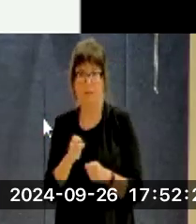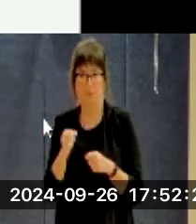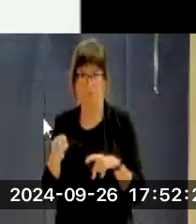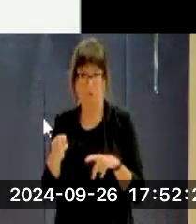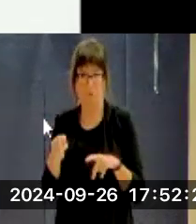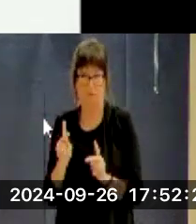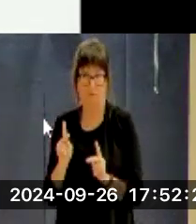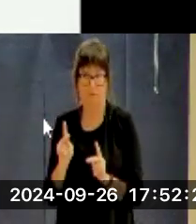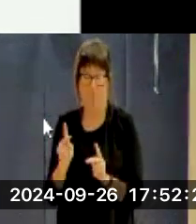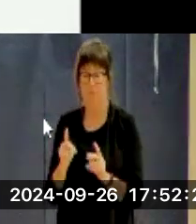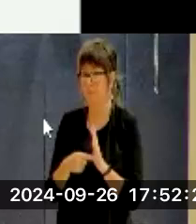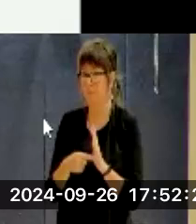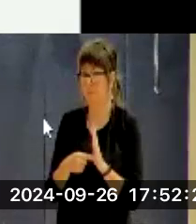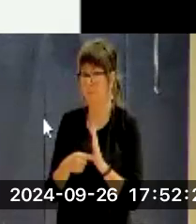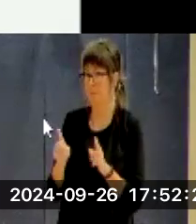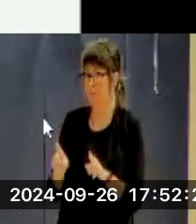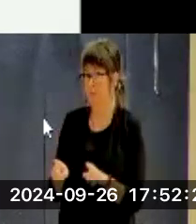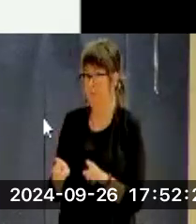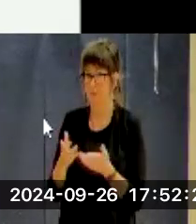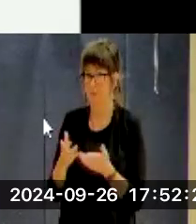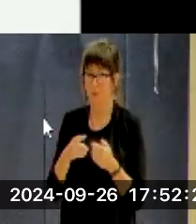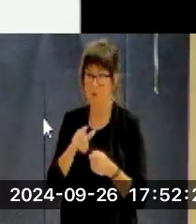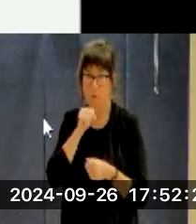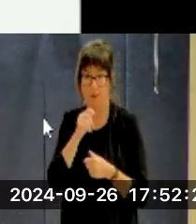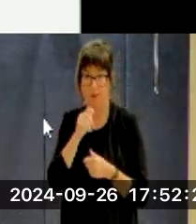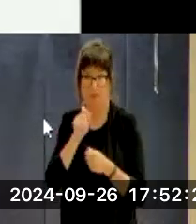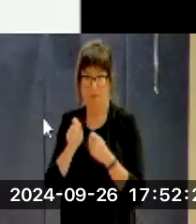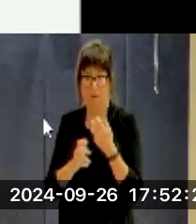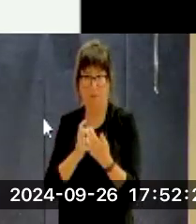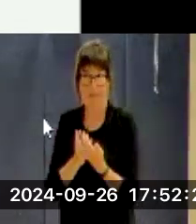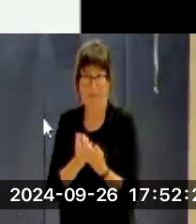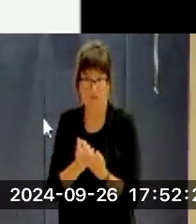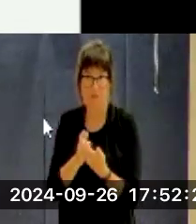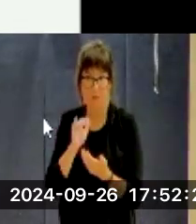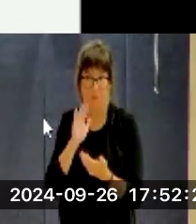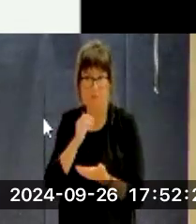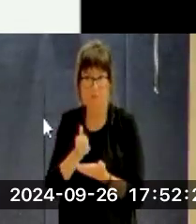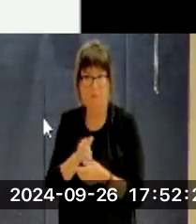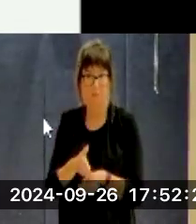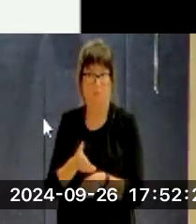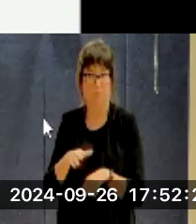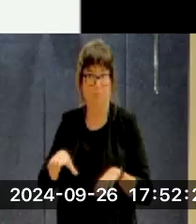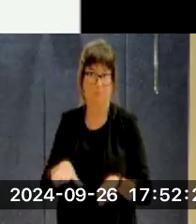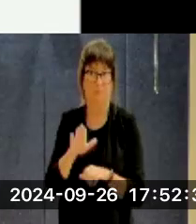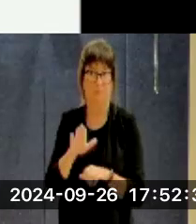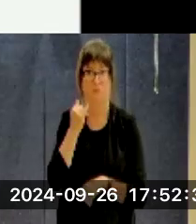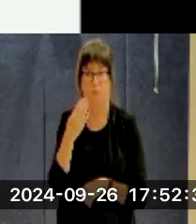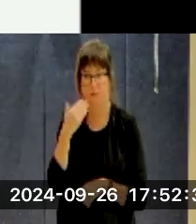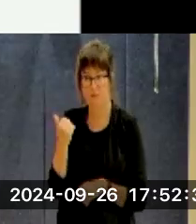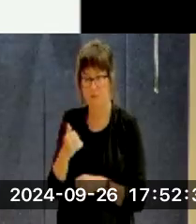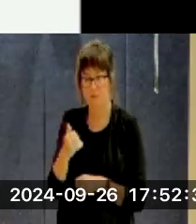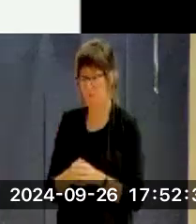happens sometimes, maybe you don't get the accommodations you would have needed that could have helped you do your job better.